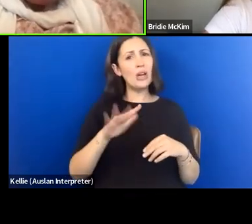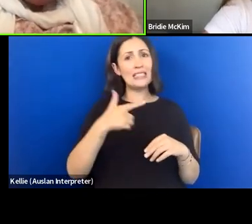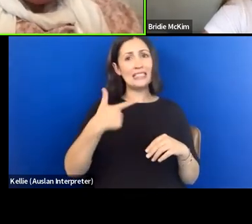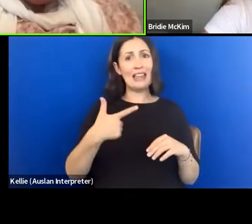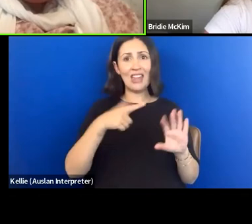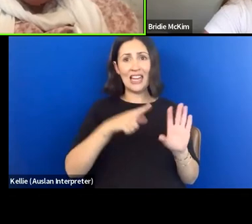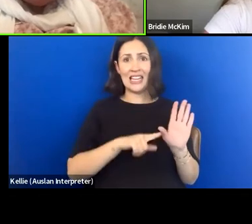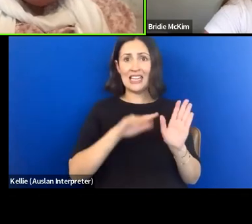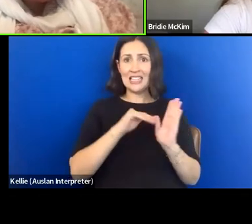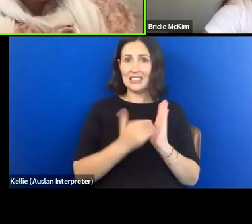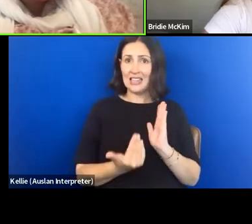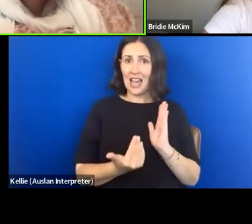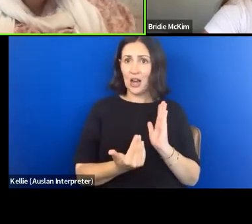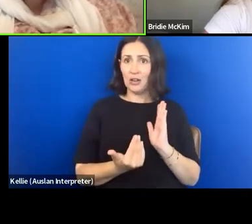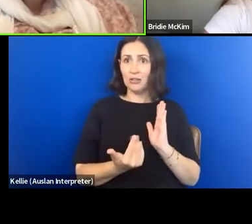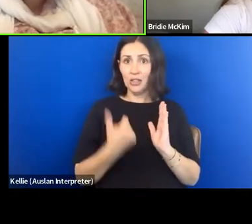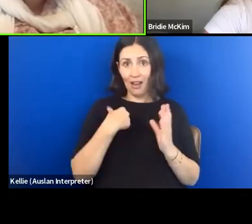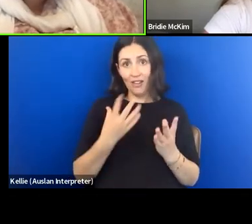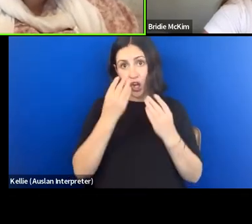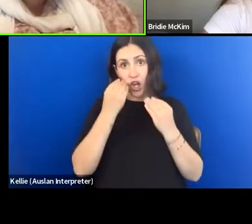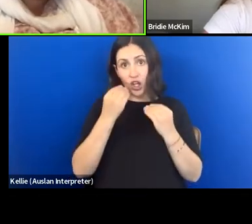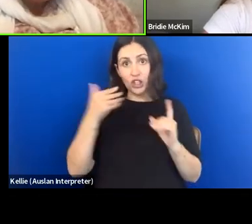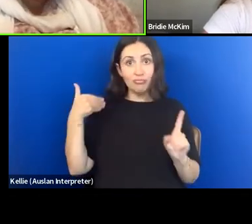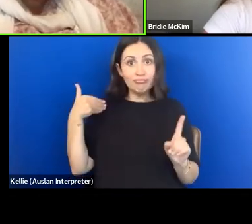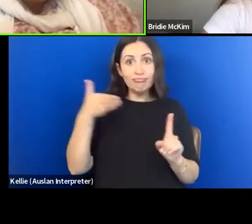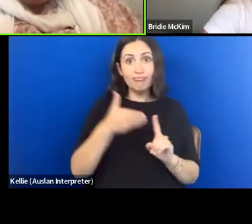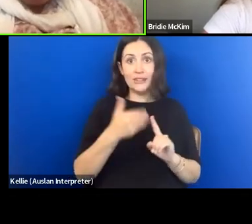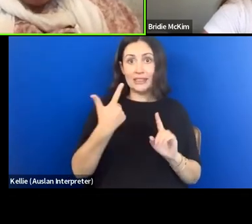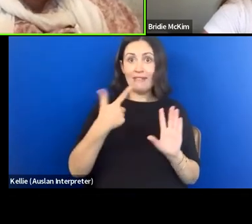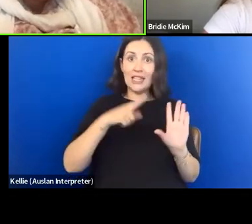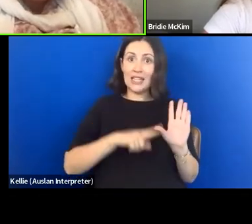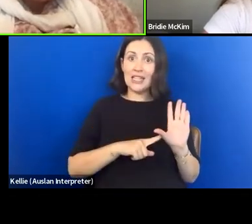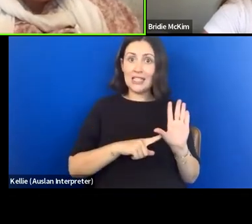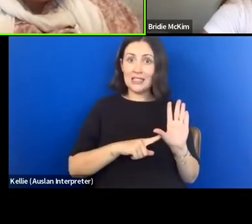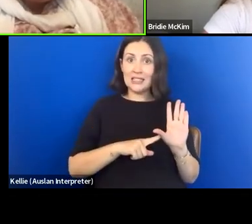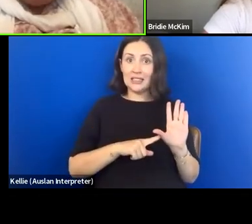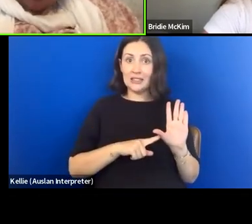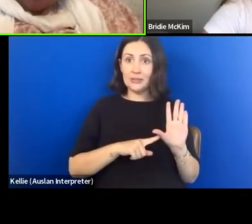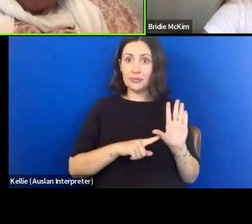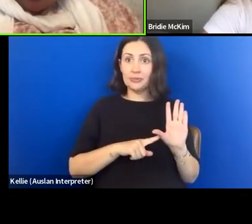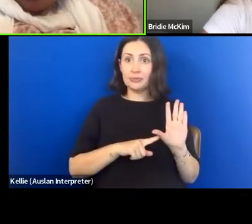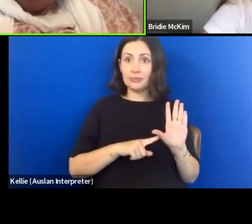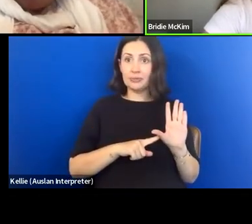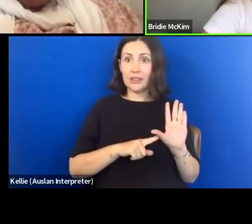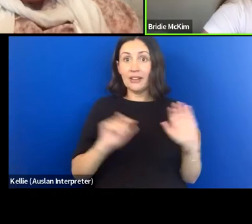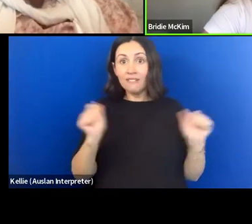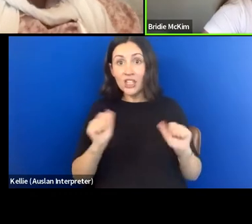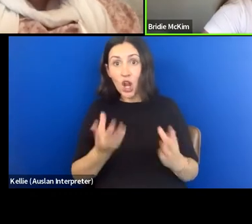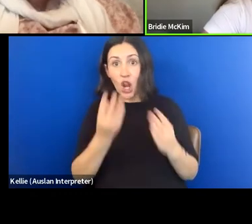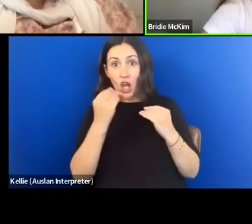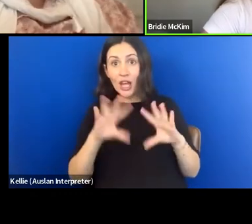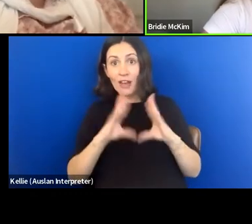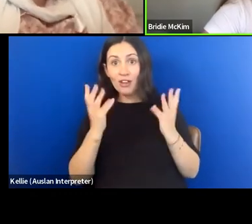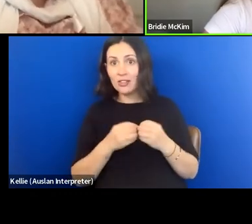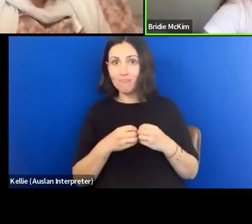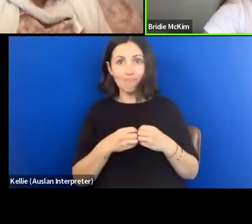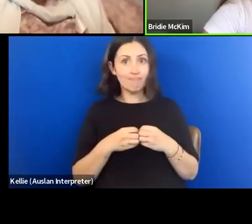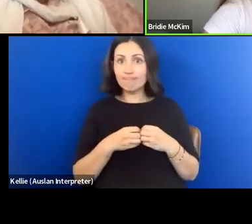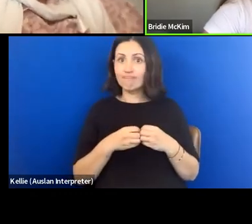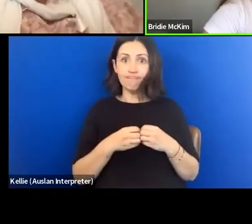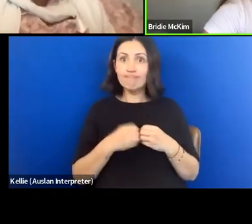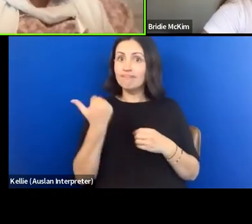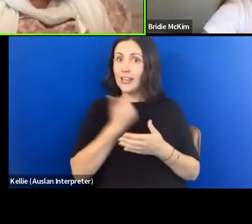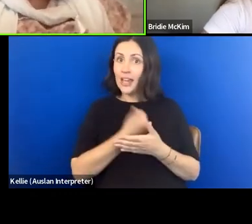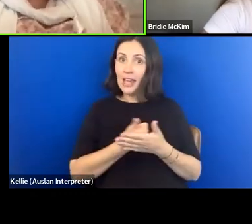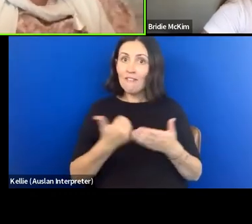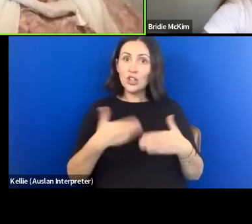7 years, and these are lessons that I'm still learning. Yeah, for sure. So it's an